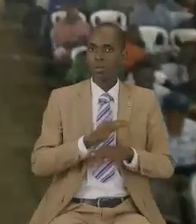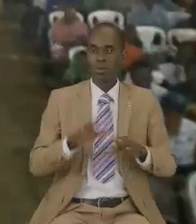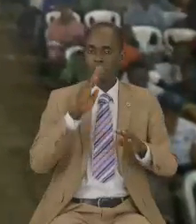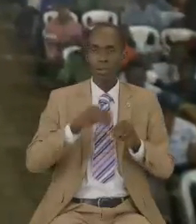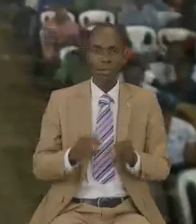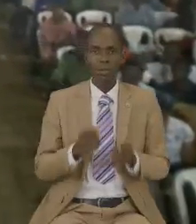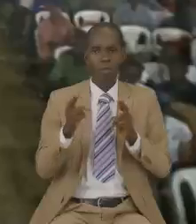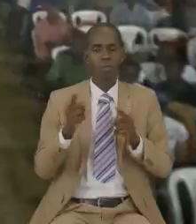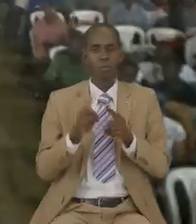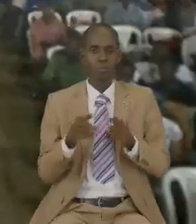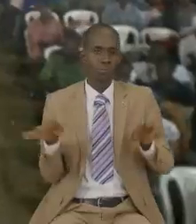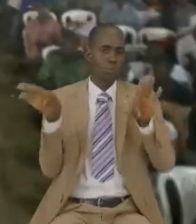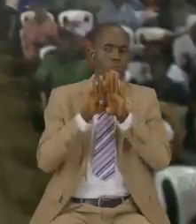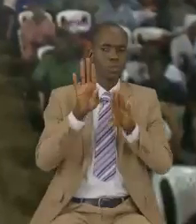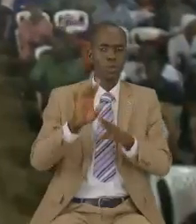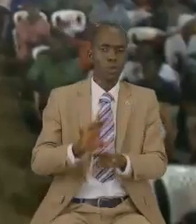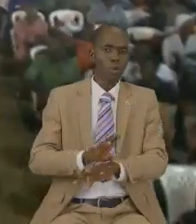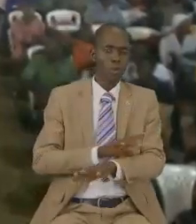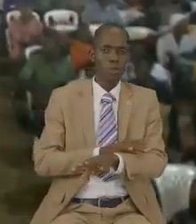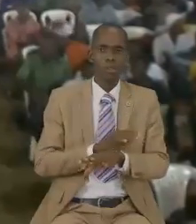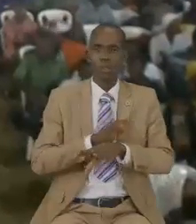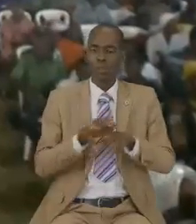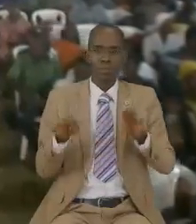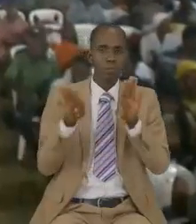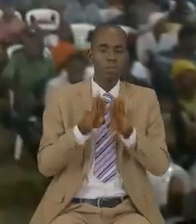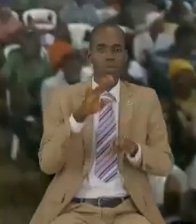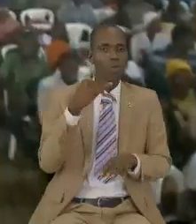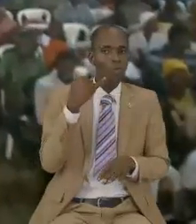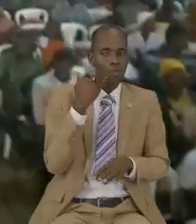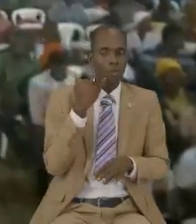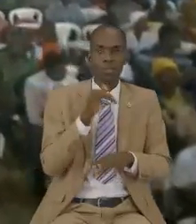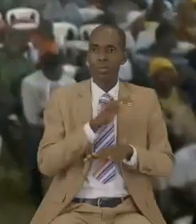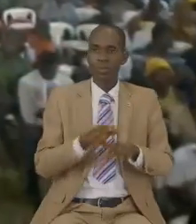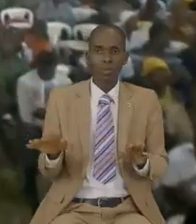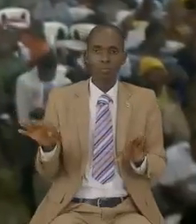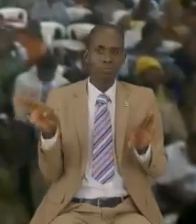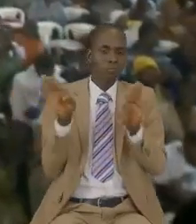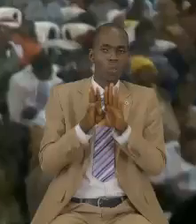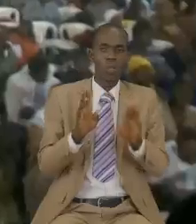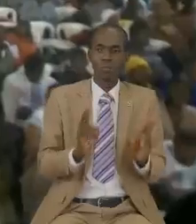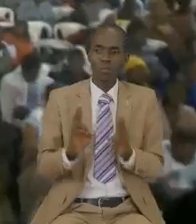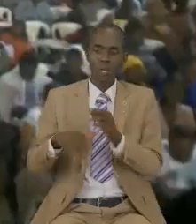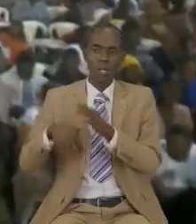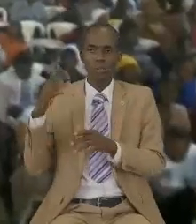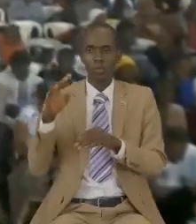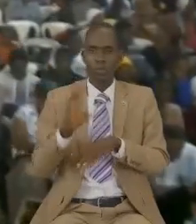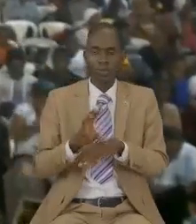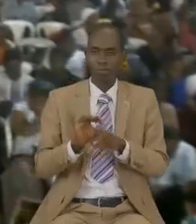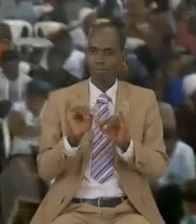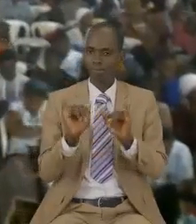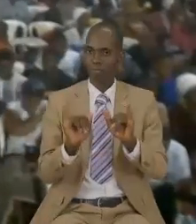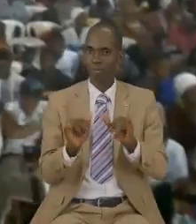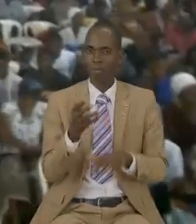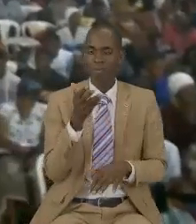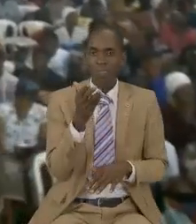You will carry your miracle home with you. He said that at the commencement of the message.